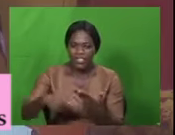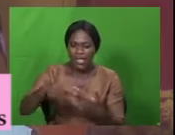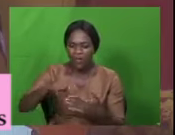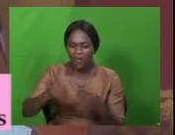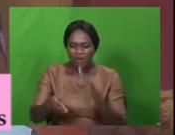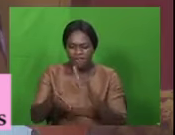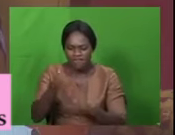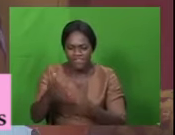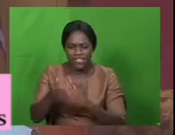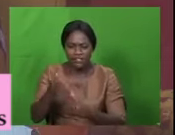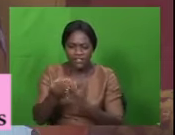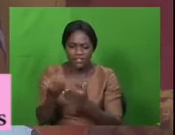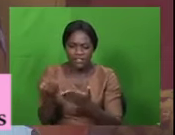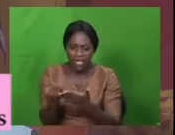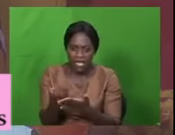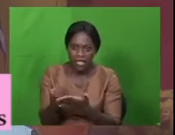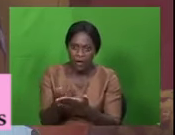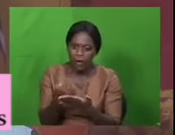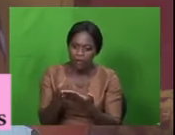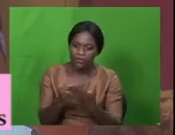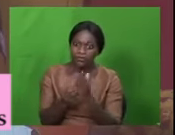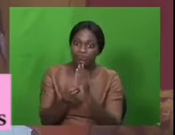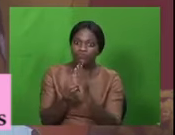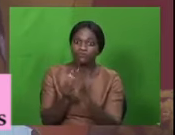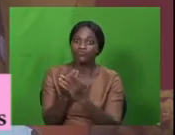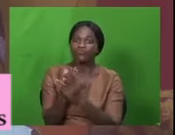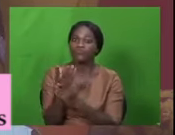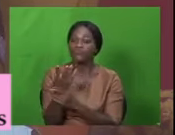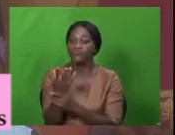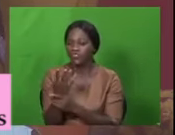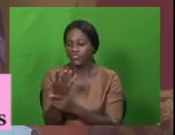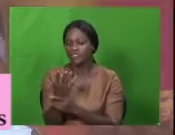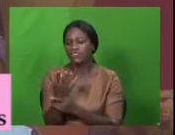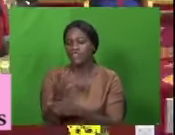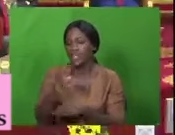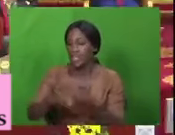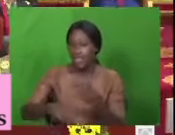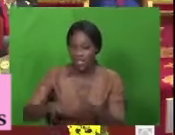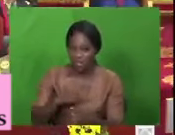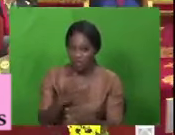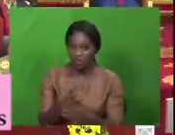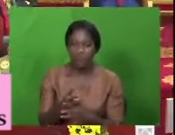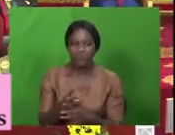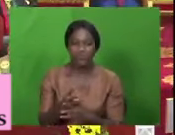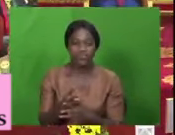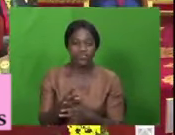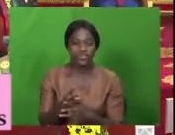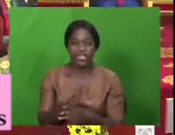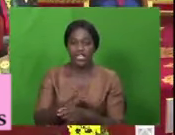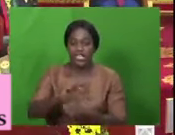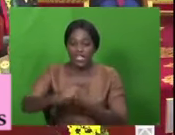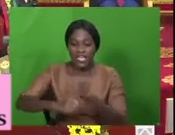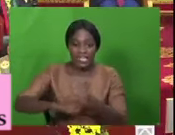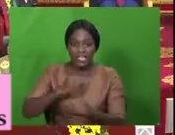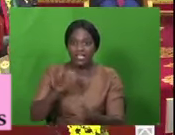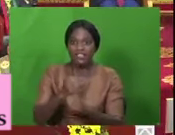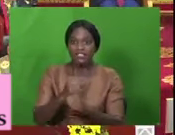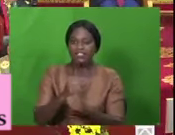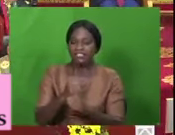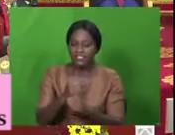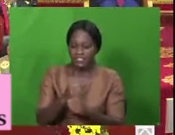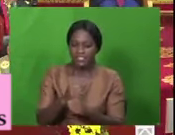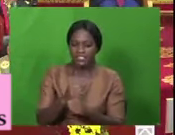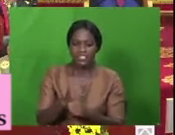fastest-growing economies in the world for 3 years in a row, at an annual average of 7%